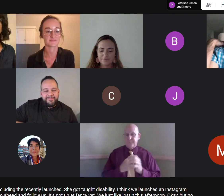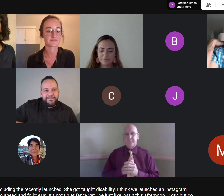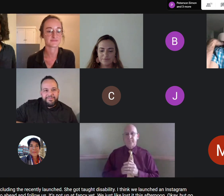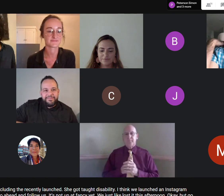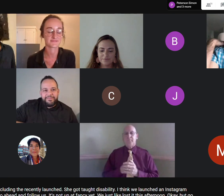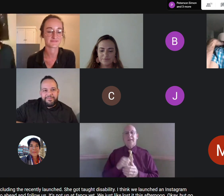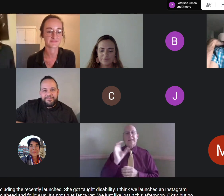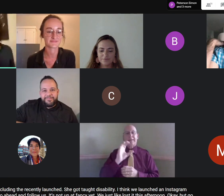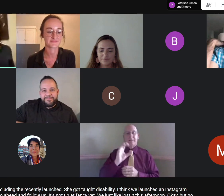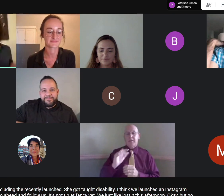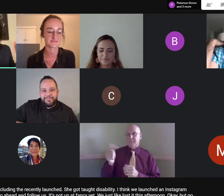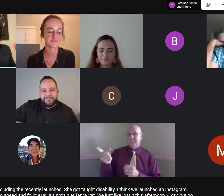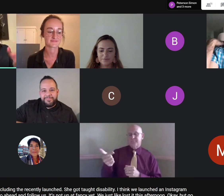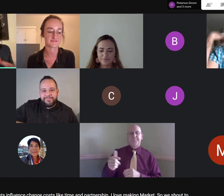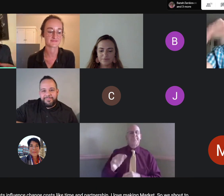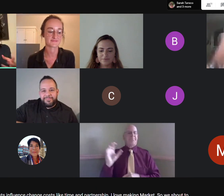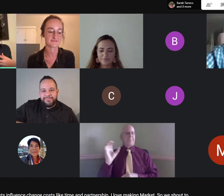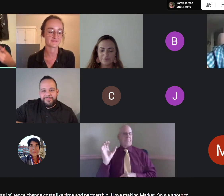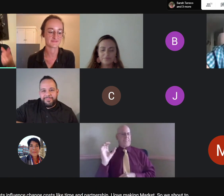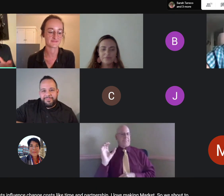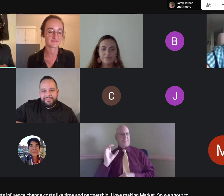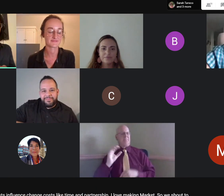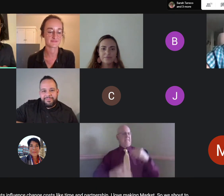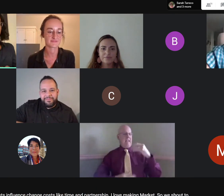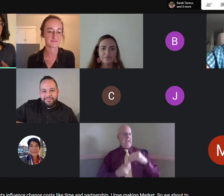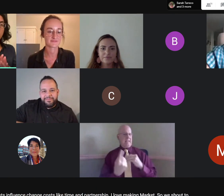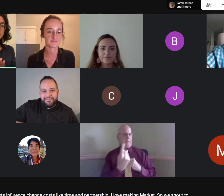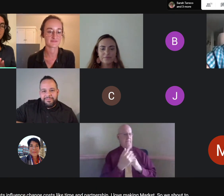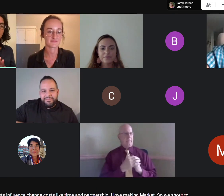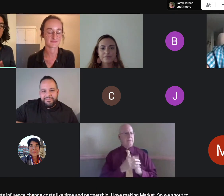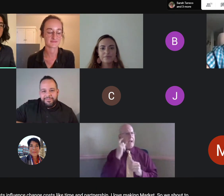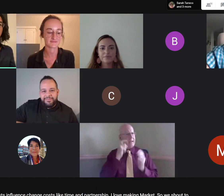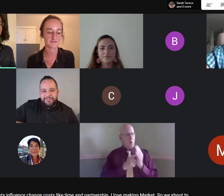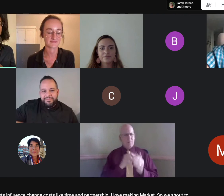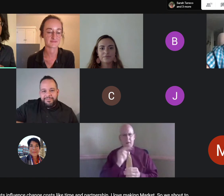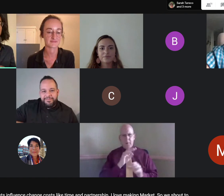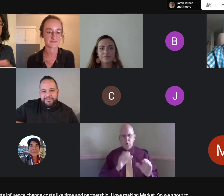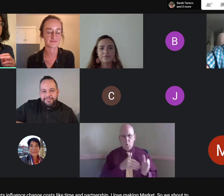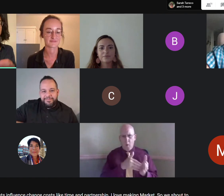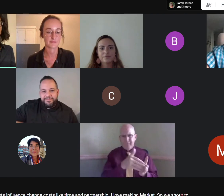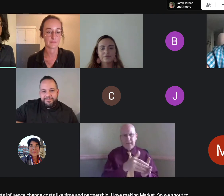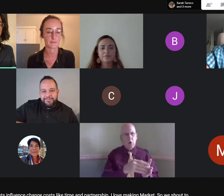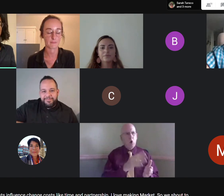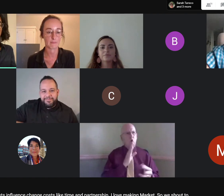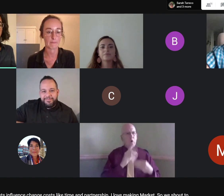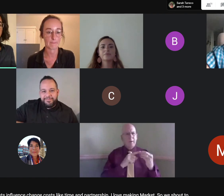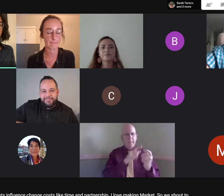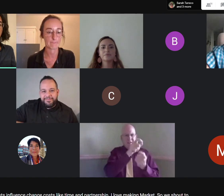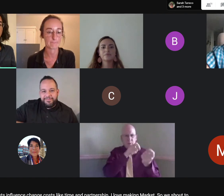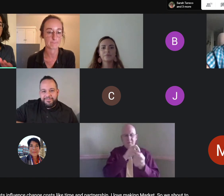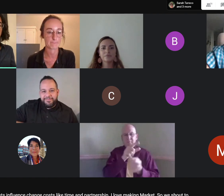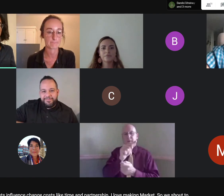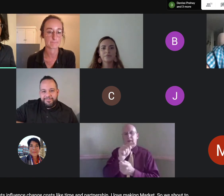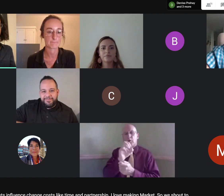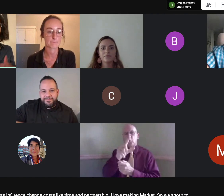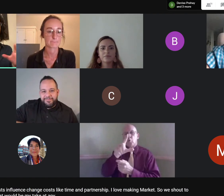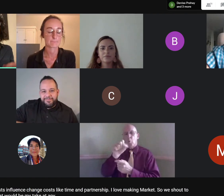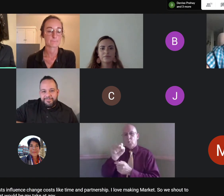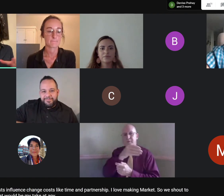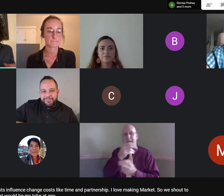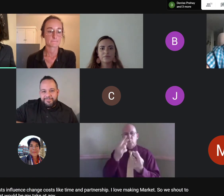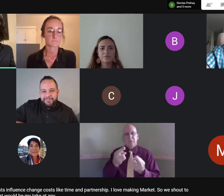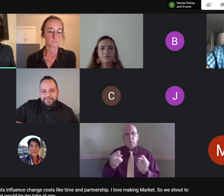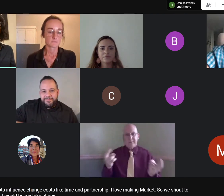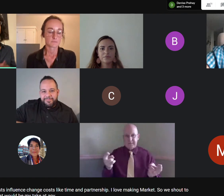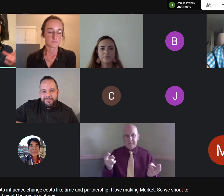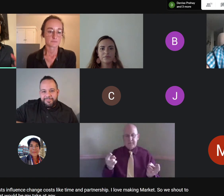Katarina? Okay, so I will add on to this. One thing that I see Mariela doing all the time is talking about specific tools and resources. And